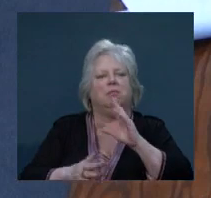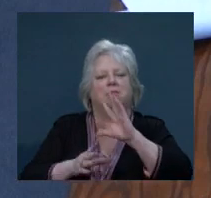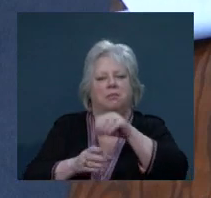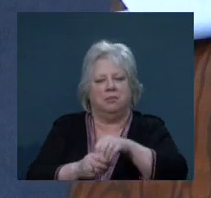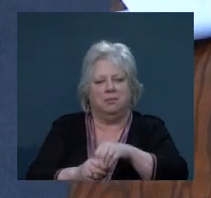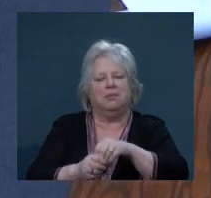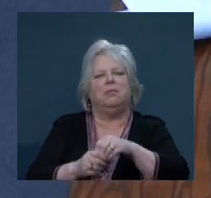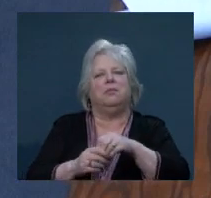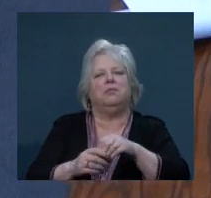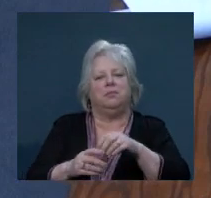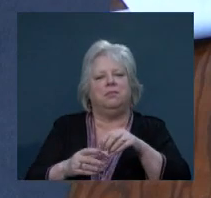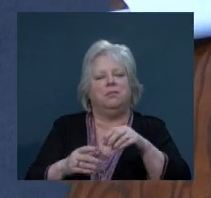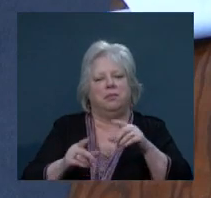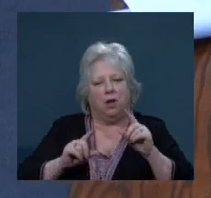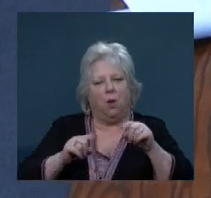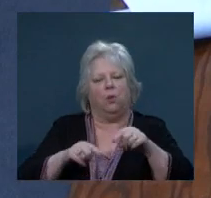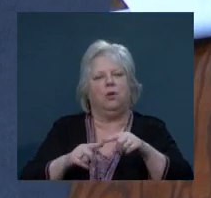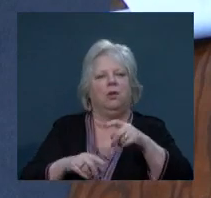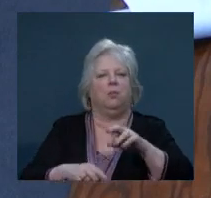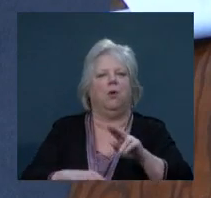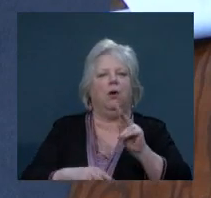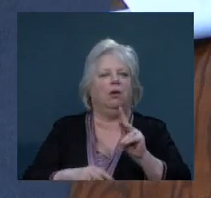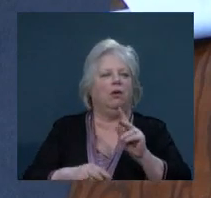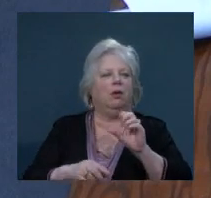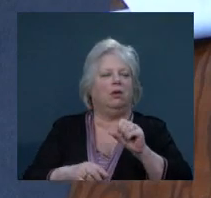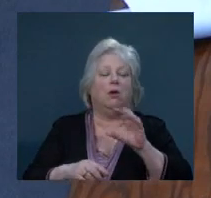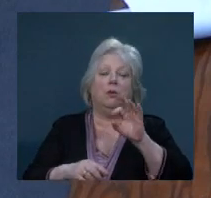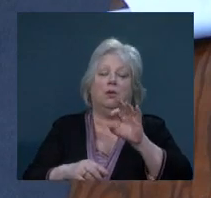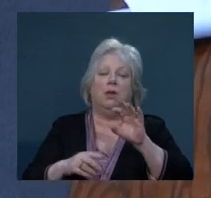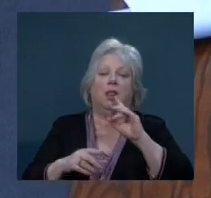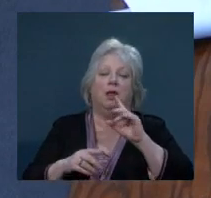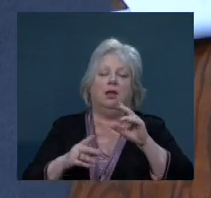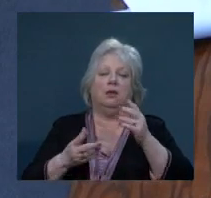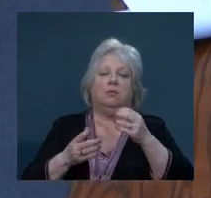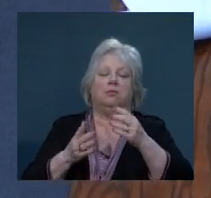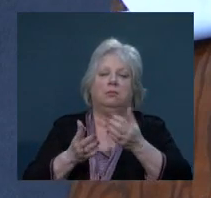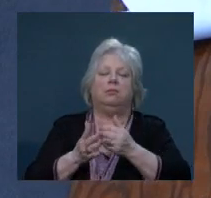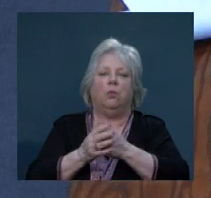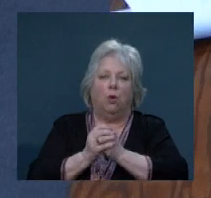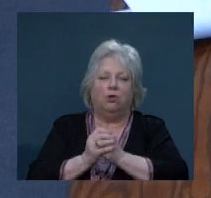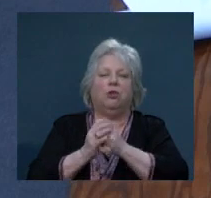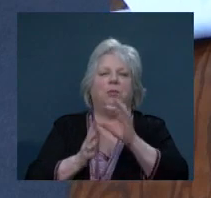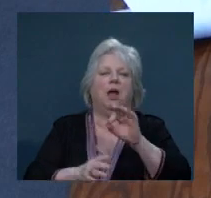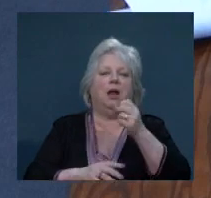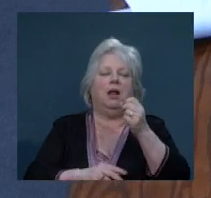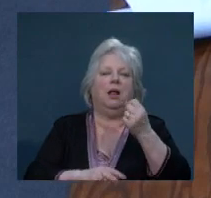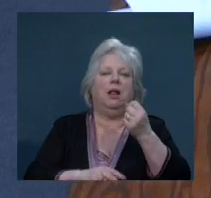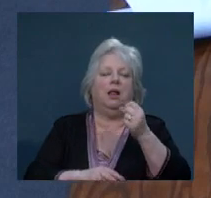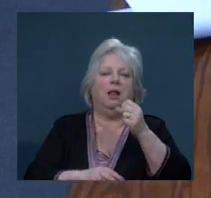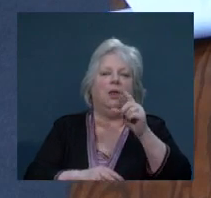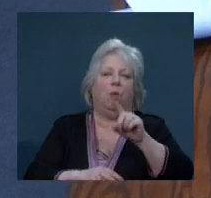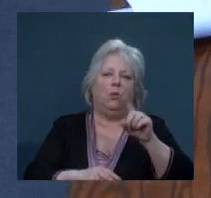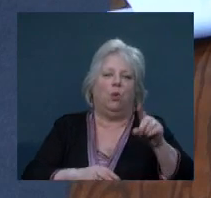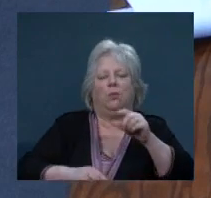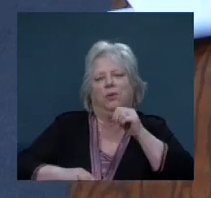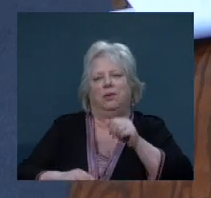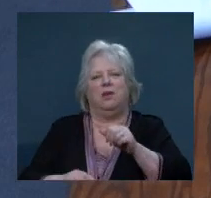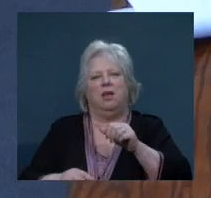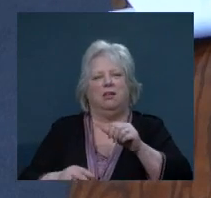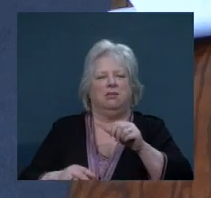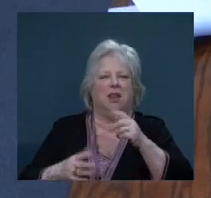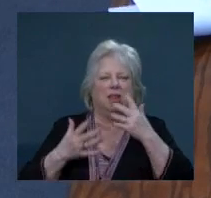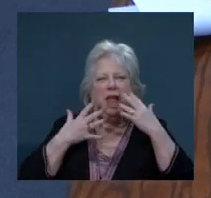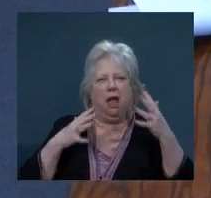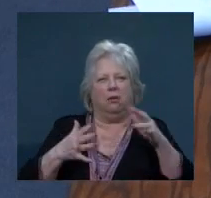the 9/11 was not a lot of noise that particular day either. So I understand what you're saying, Mr. Hamilton,